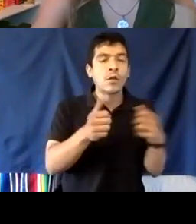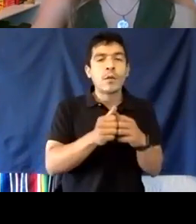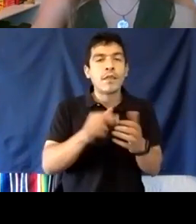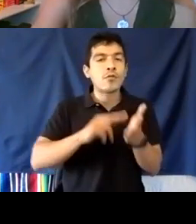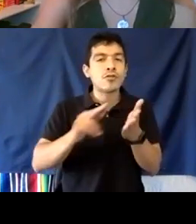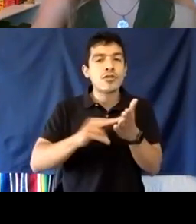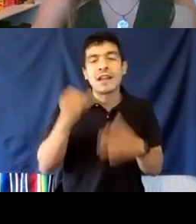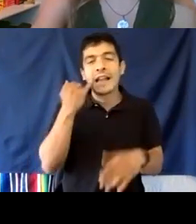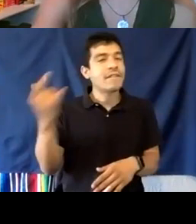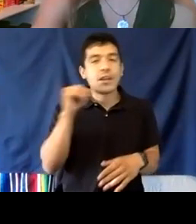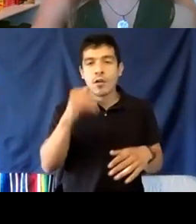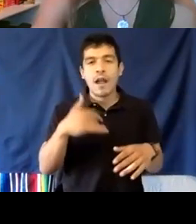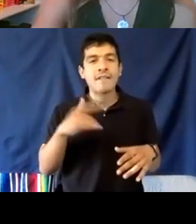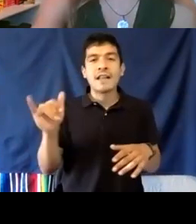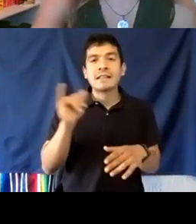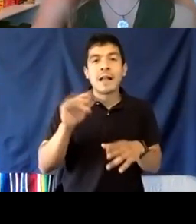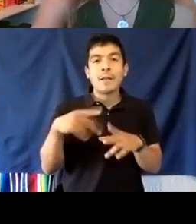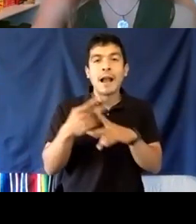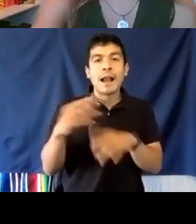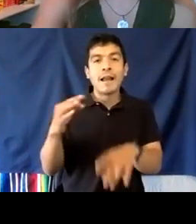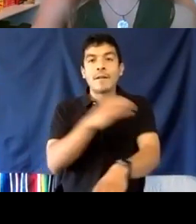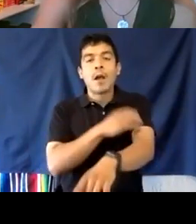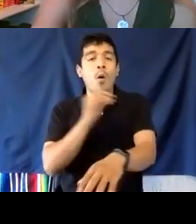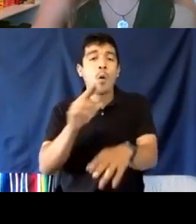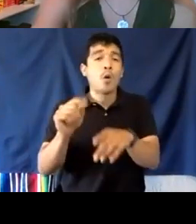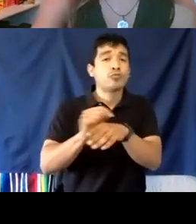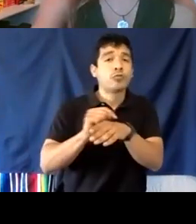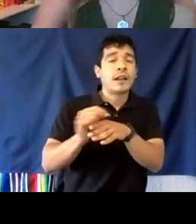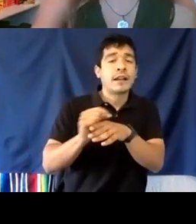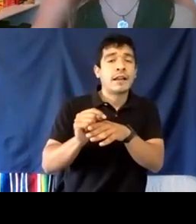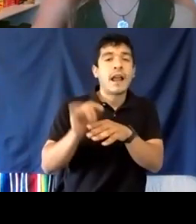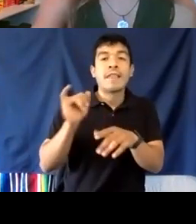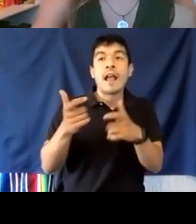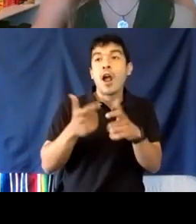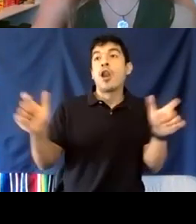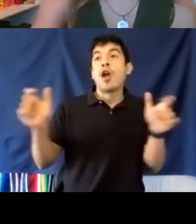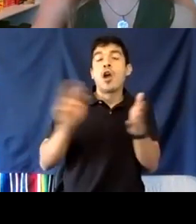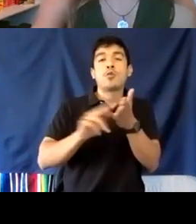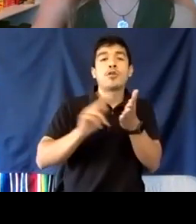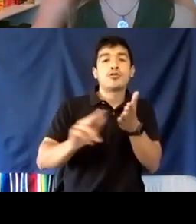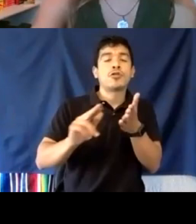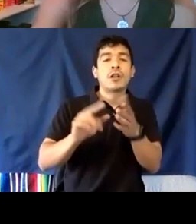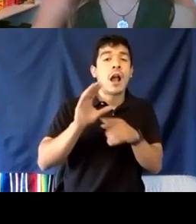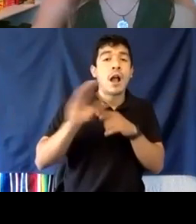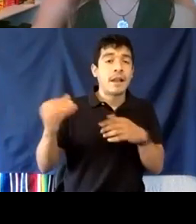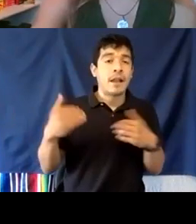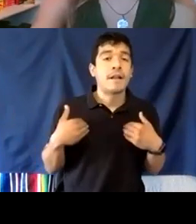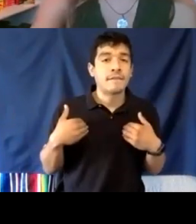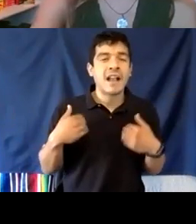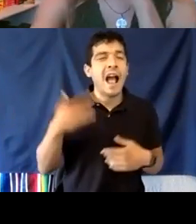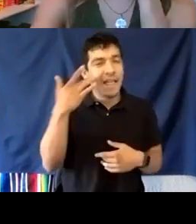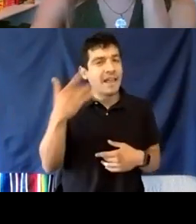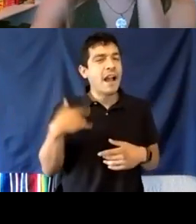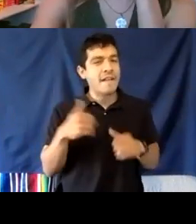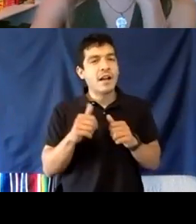don't necessarily have the same type of capacity or training that, you know, a major research outfit does as well. I think that there's other ways to engage